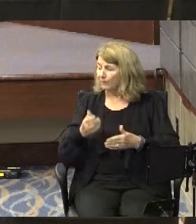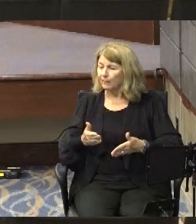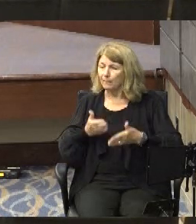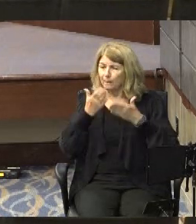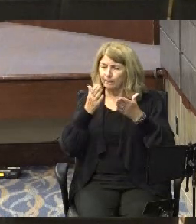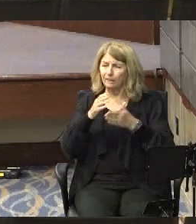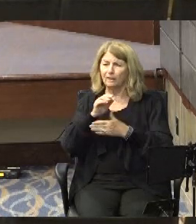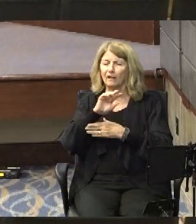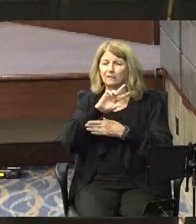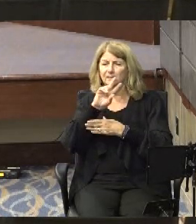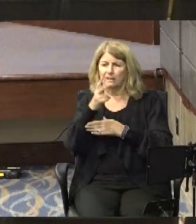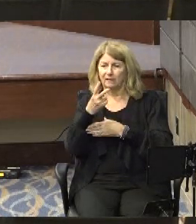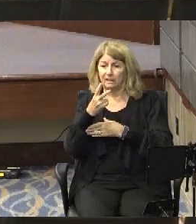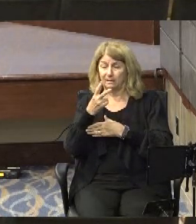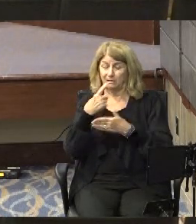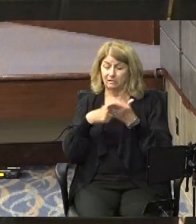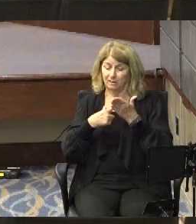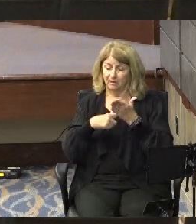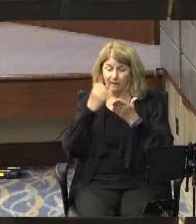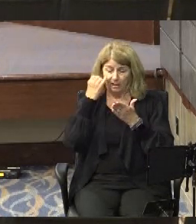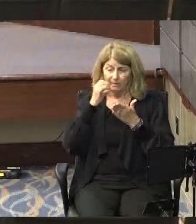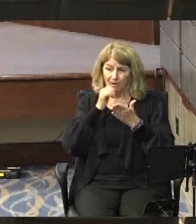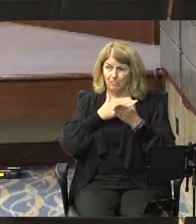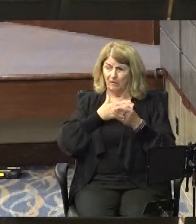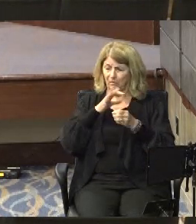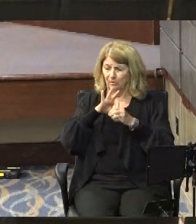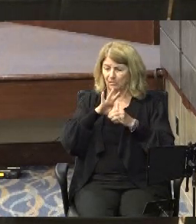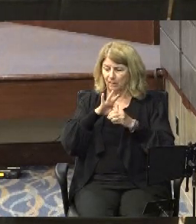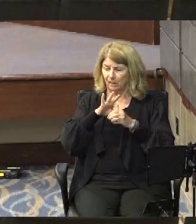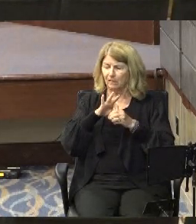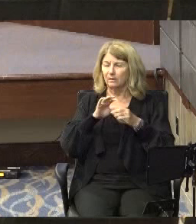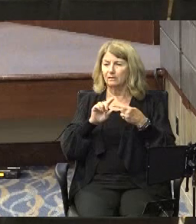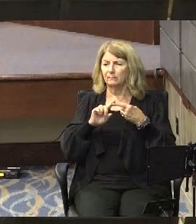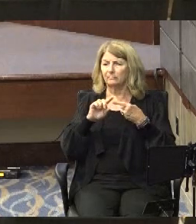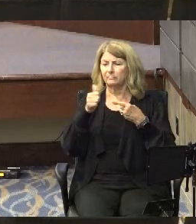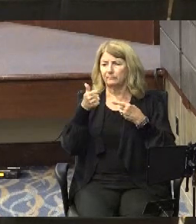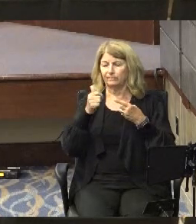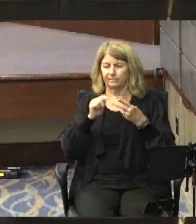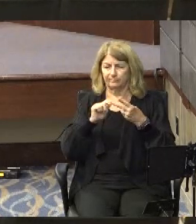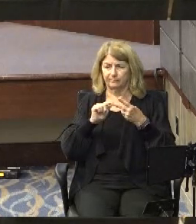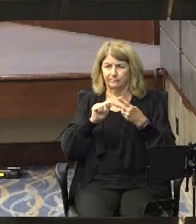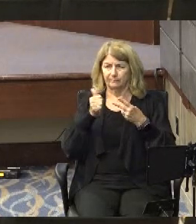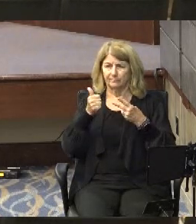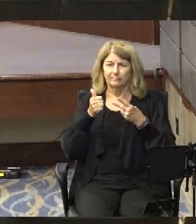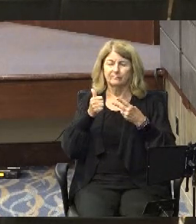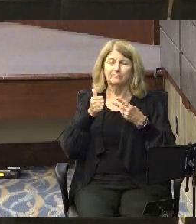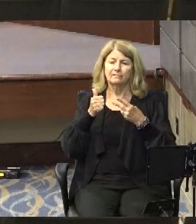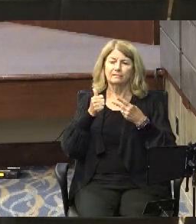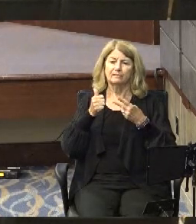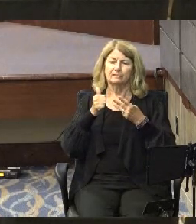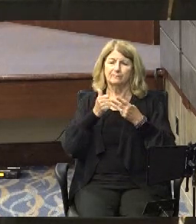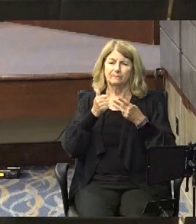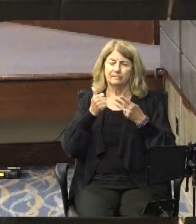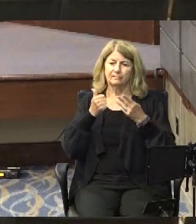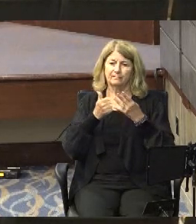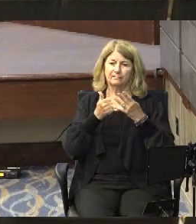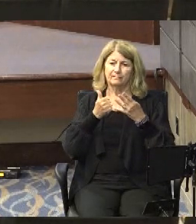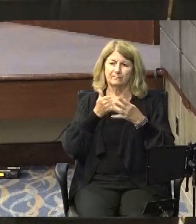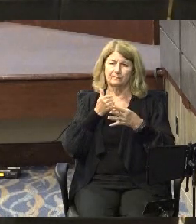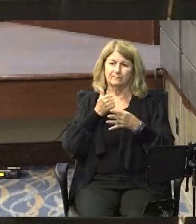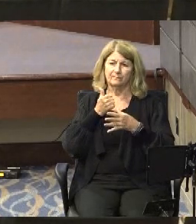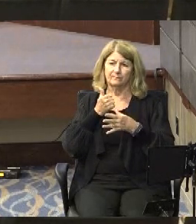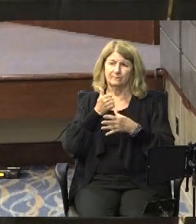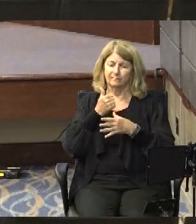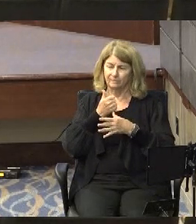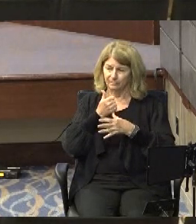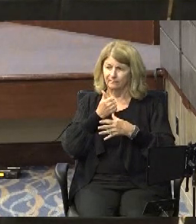discussion? If not, please poll the council. Barefield? Yes. Rodriguez? Horner? Holmes? Aye.